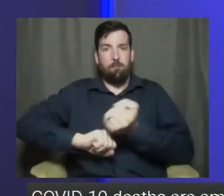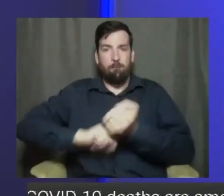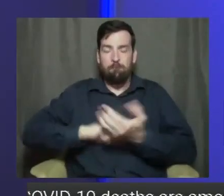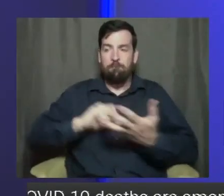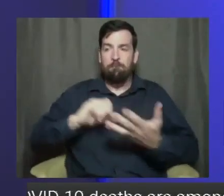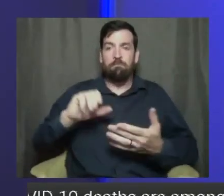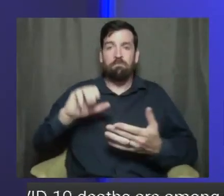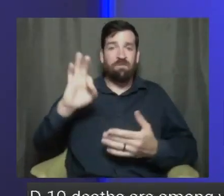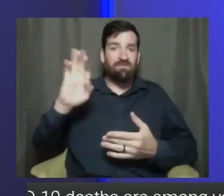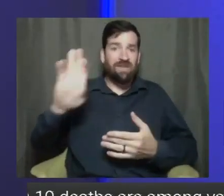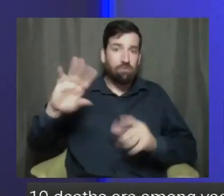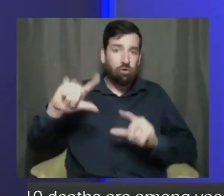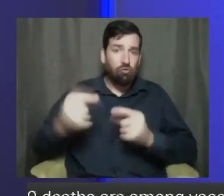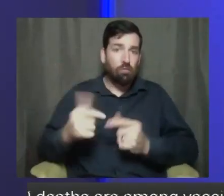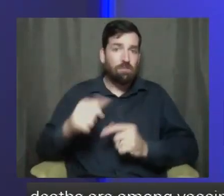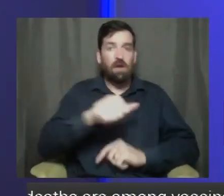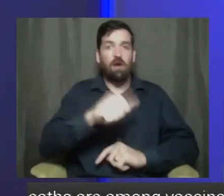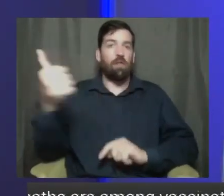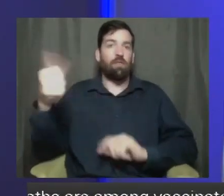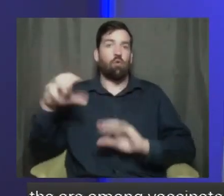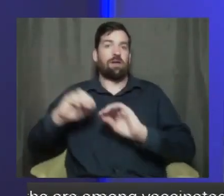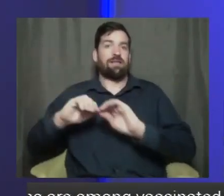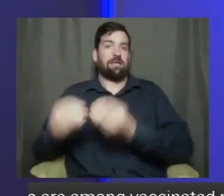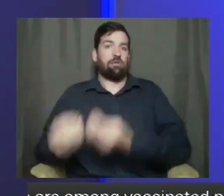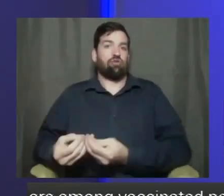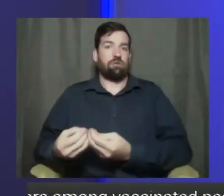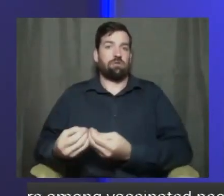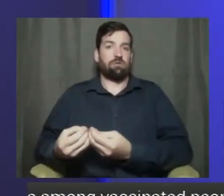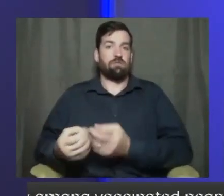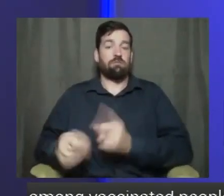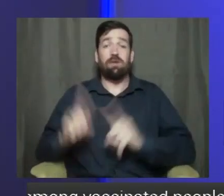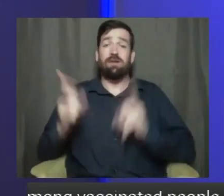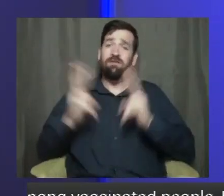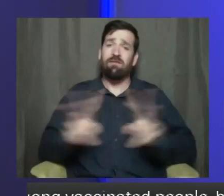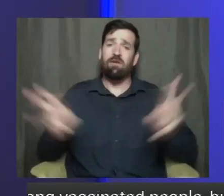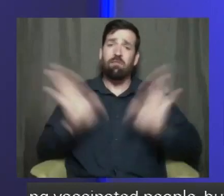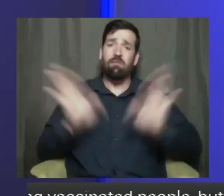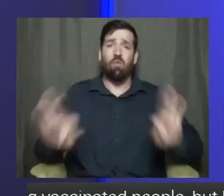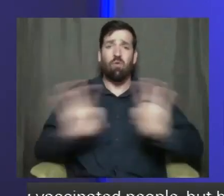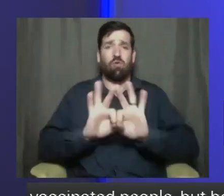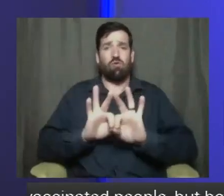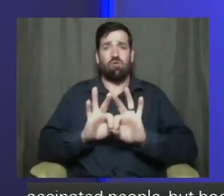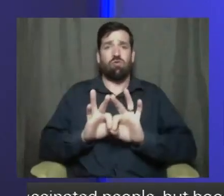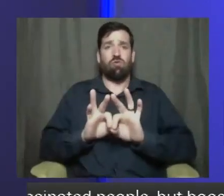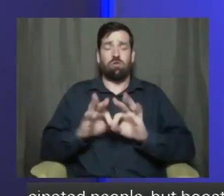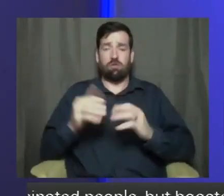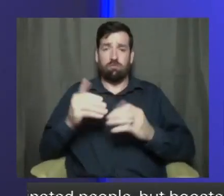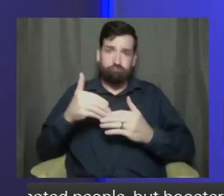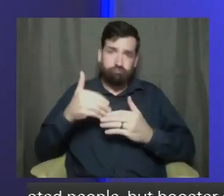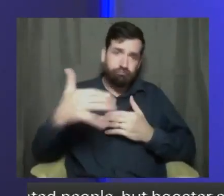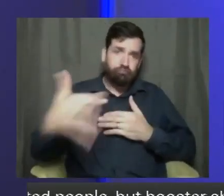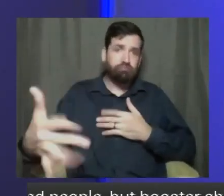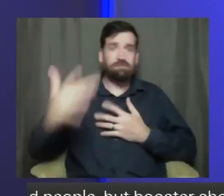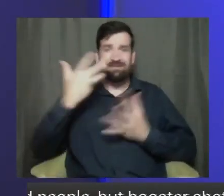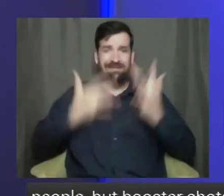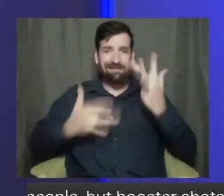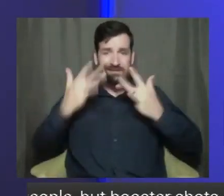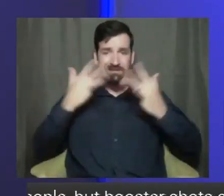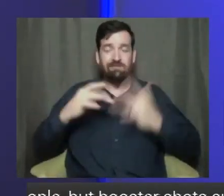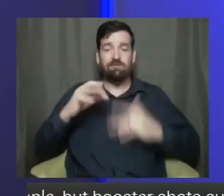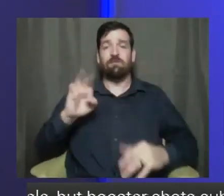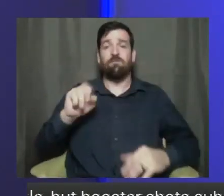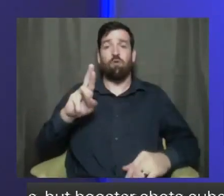other outside organizations just to get that help. But I think it's very important that as we move forward to this shortage, that we provide additional